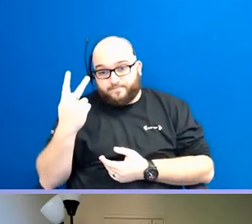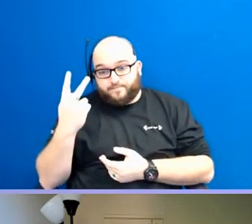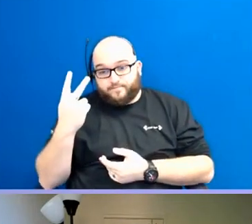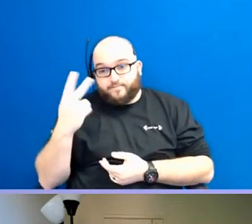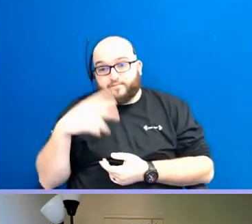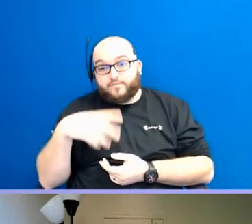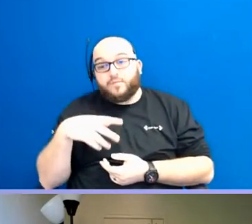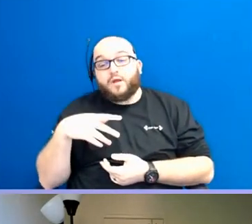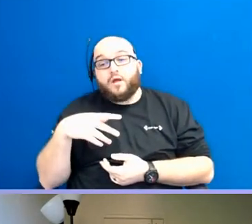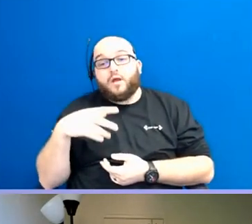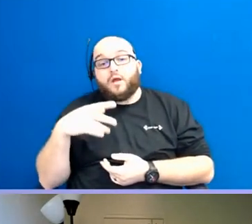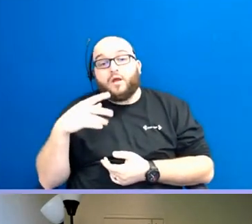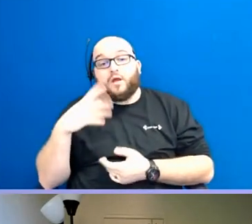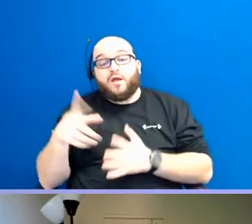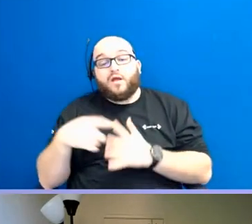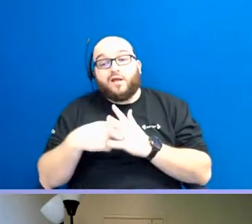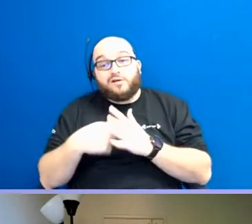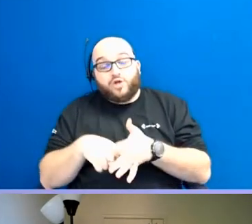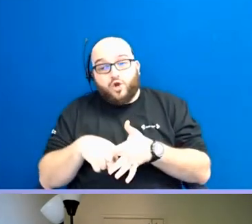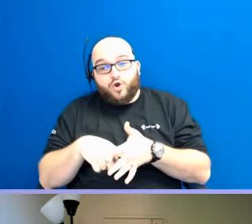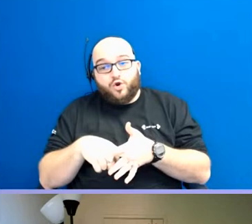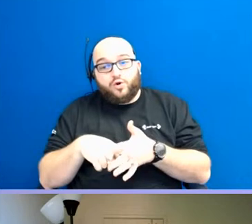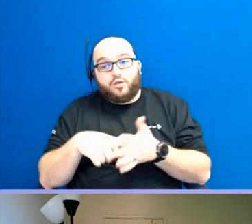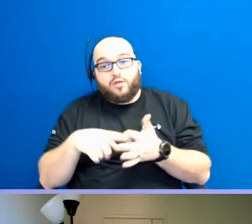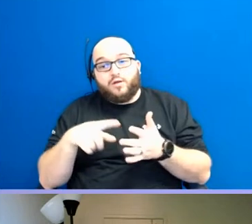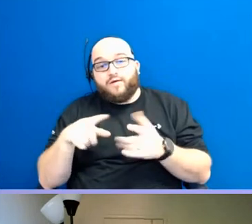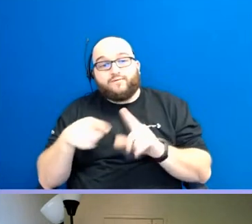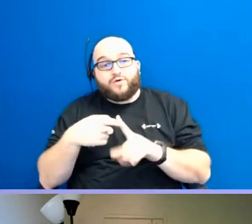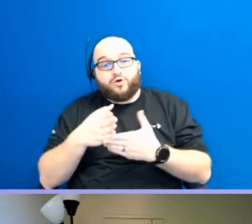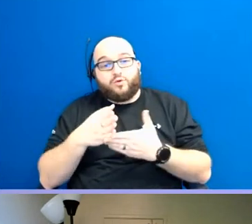For starting out with the first part of the